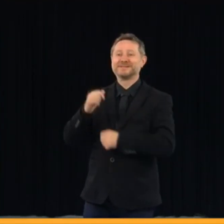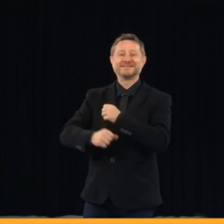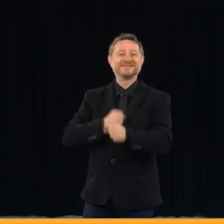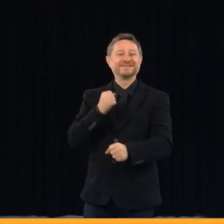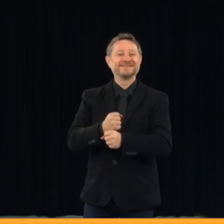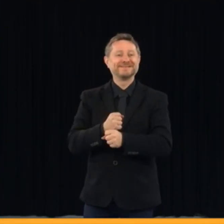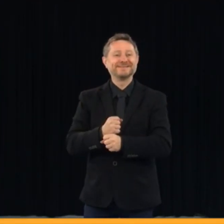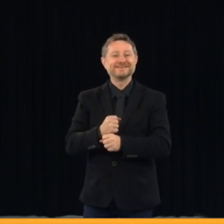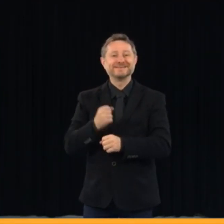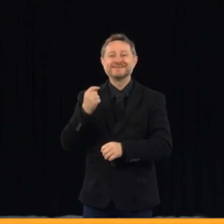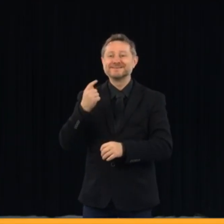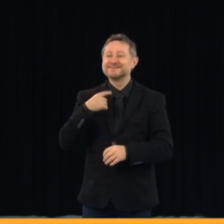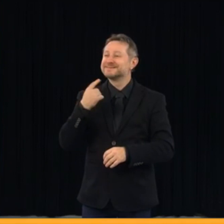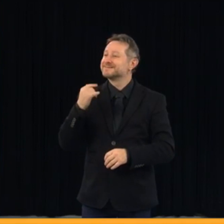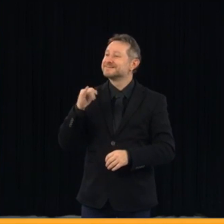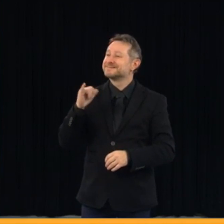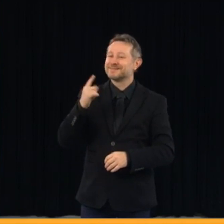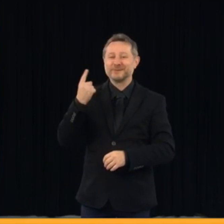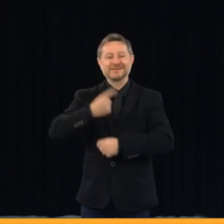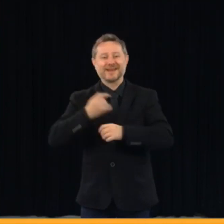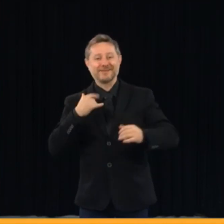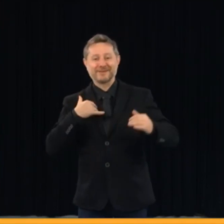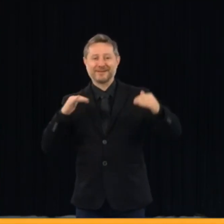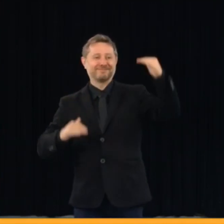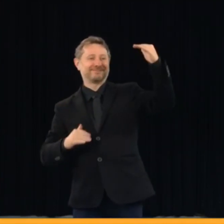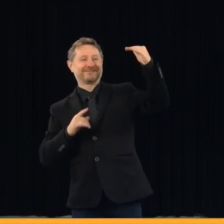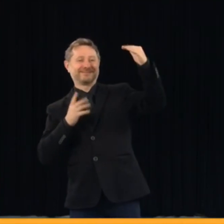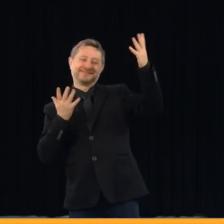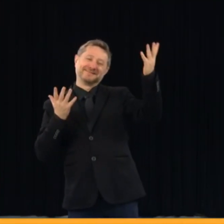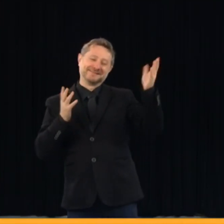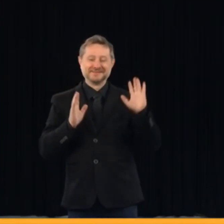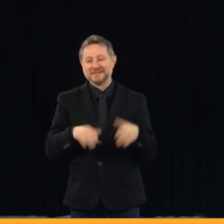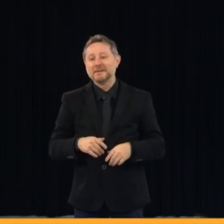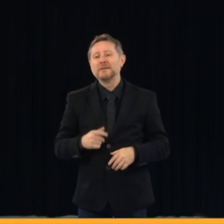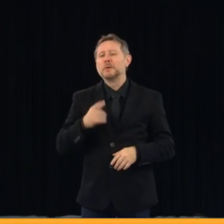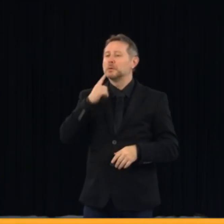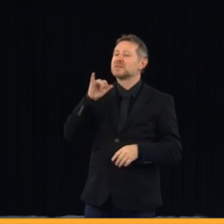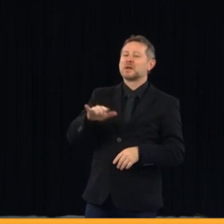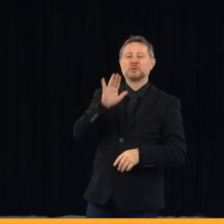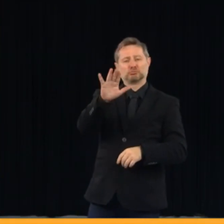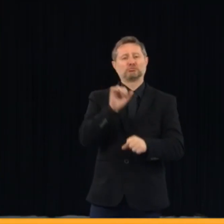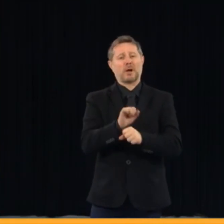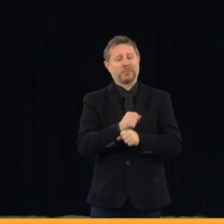the mathematical balance. But You anyway, need you to. You have to stay. Yes. That's your job. that's my job.